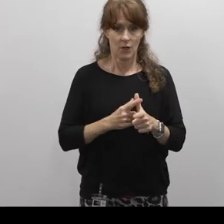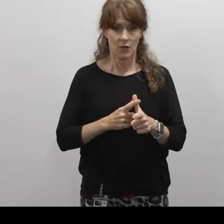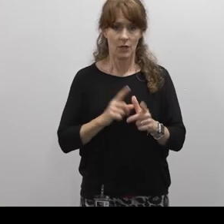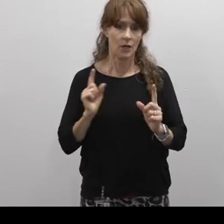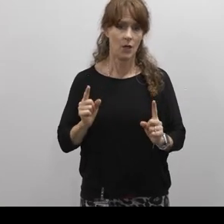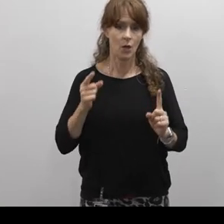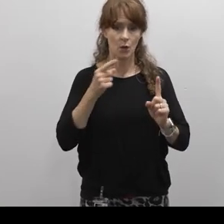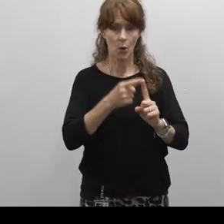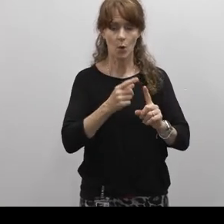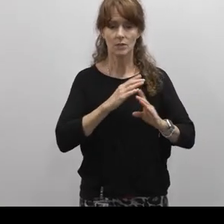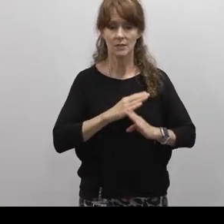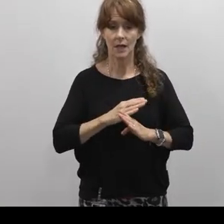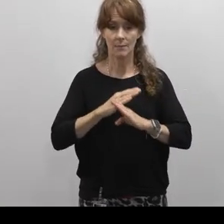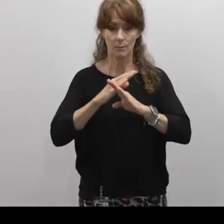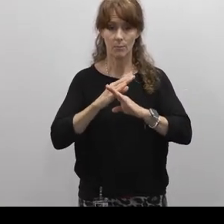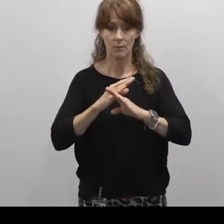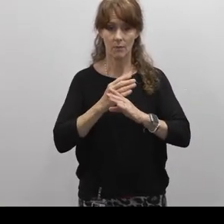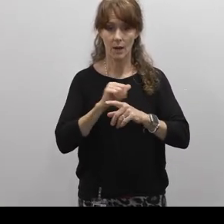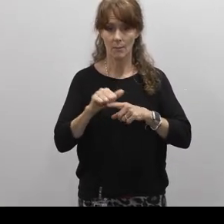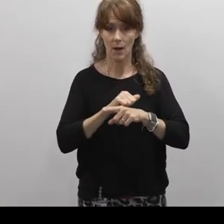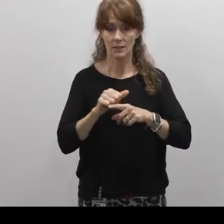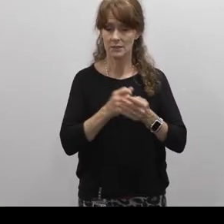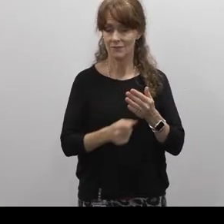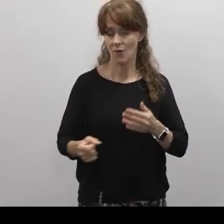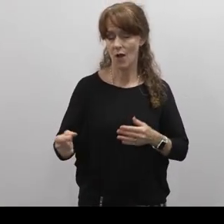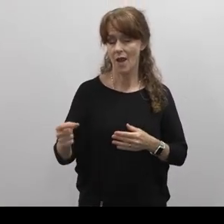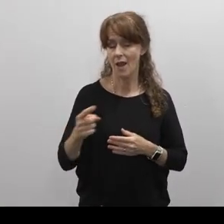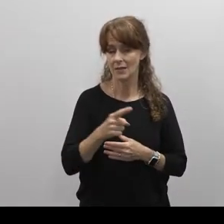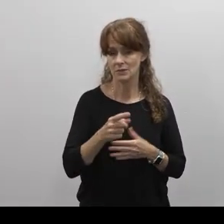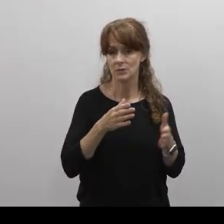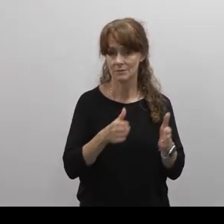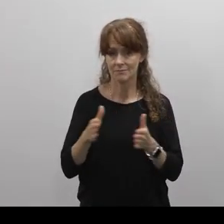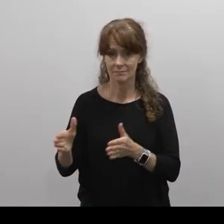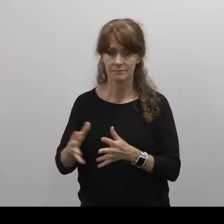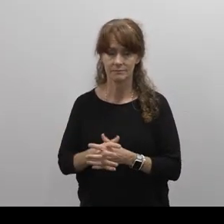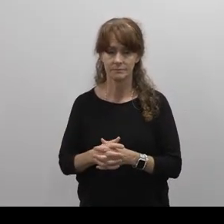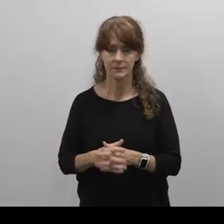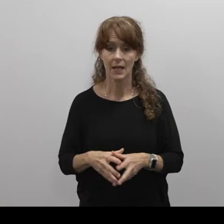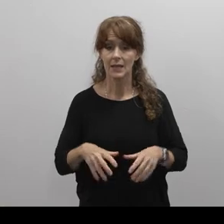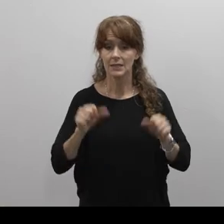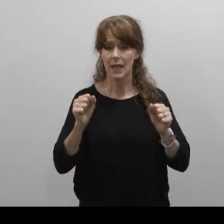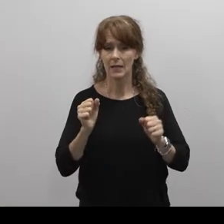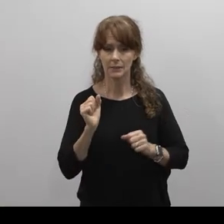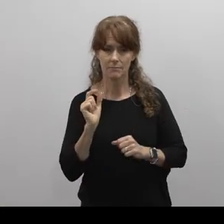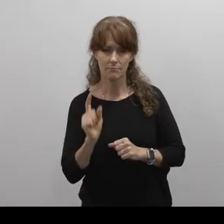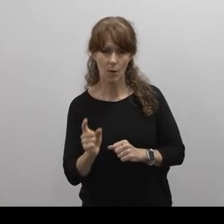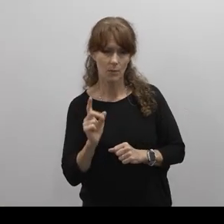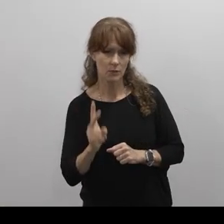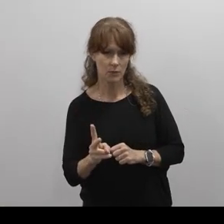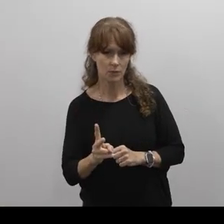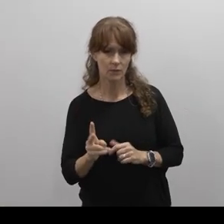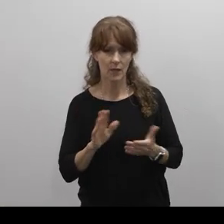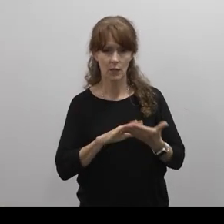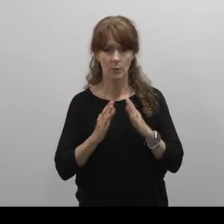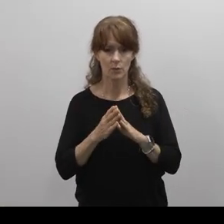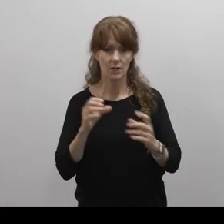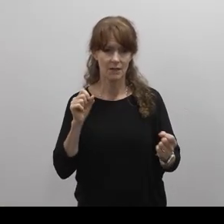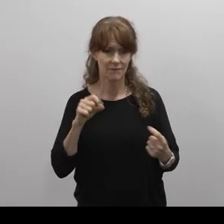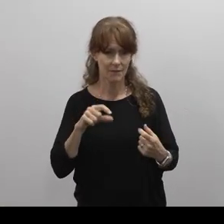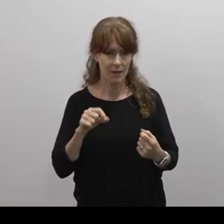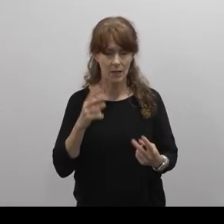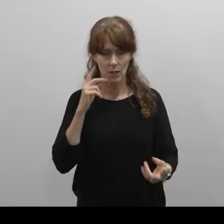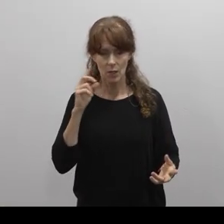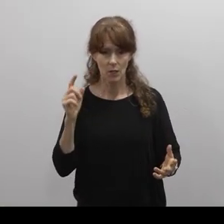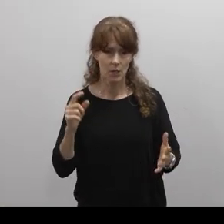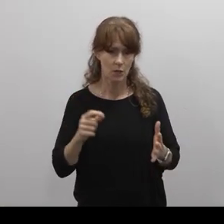and guardrails to practice for next year. So with that in mind, take a few moments to look at the community feedback and any